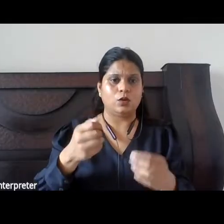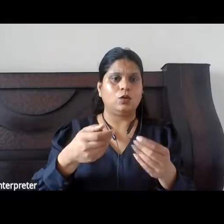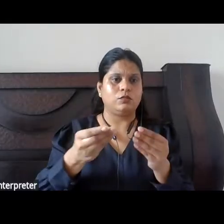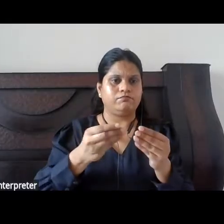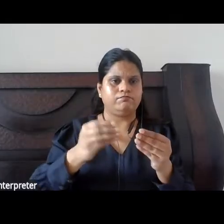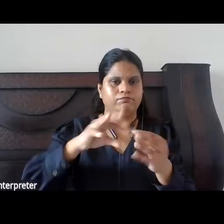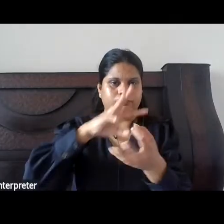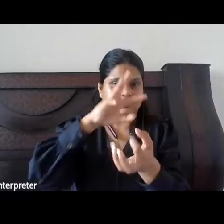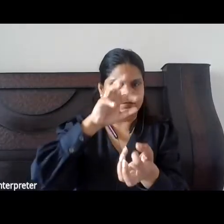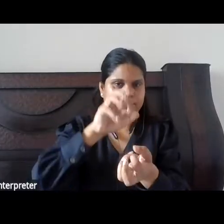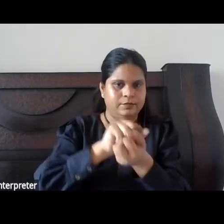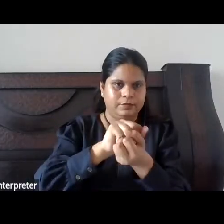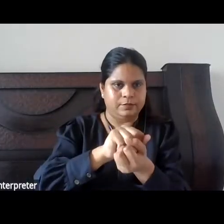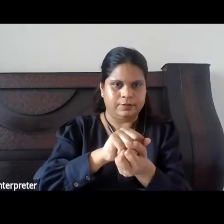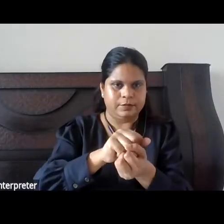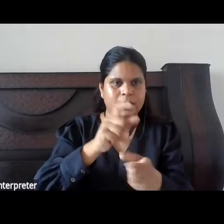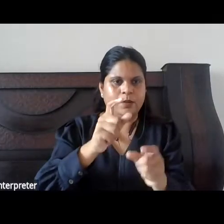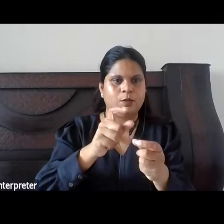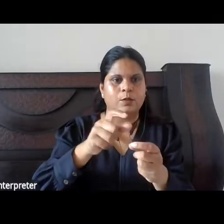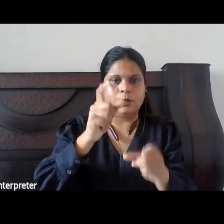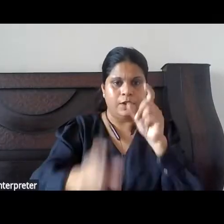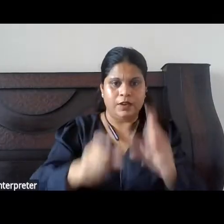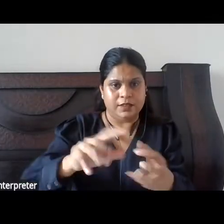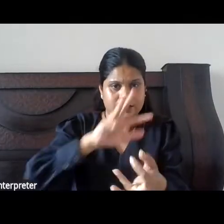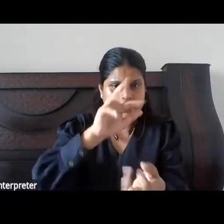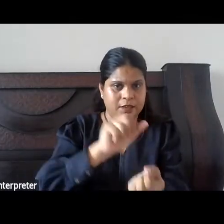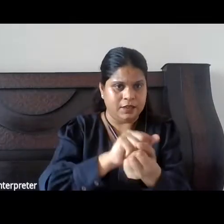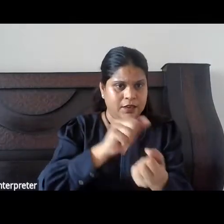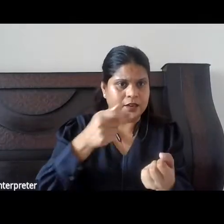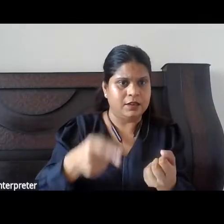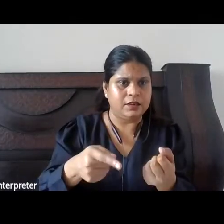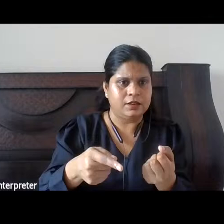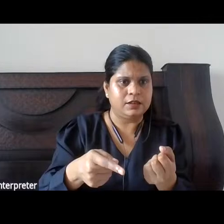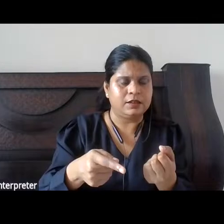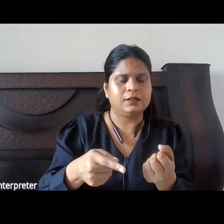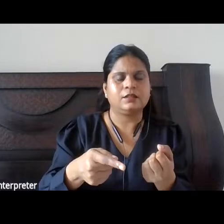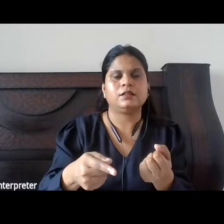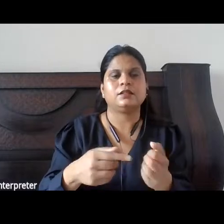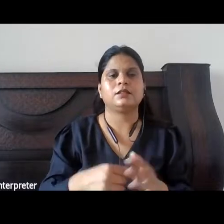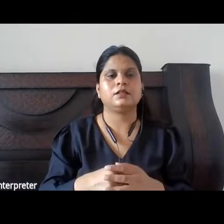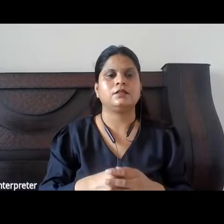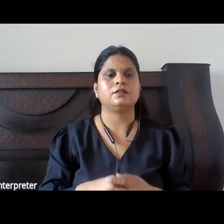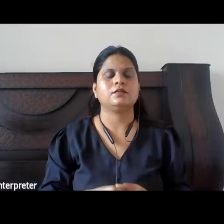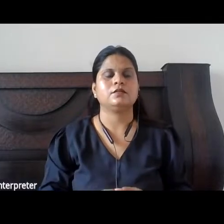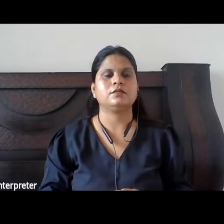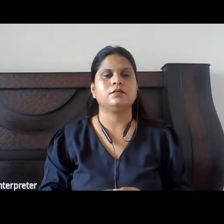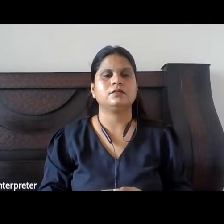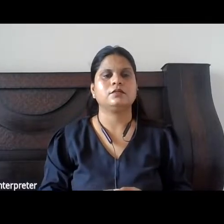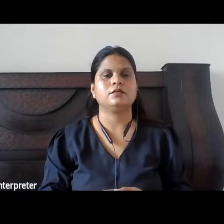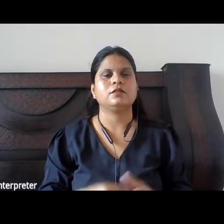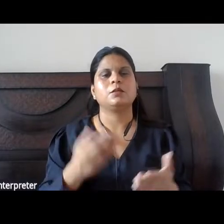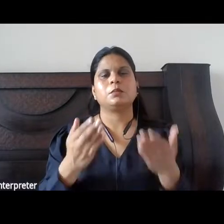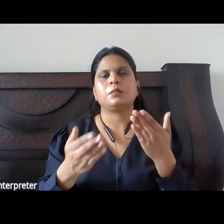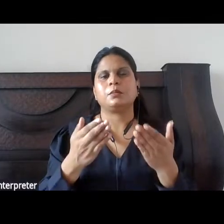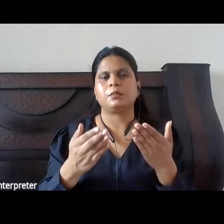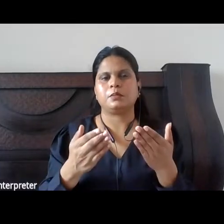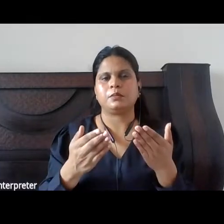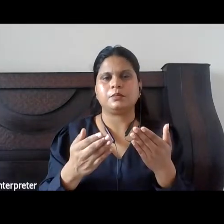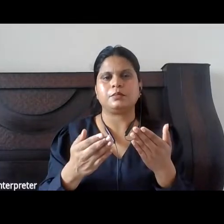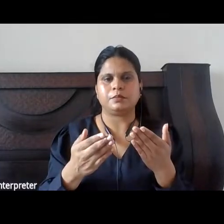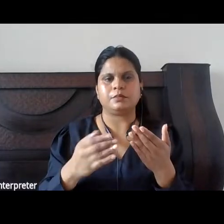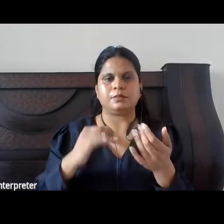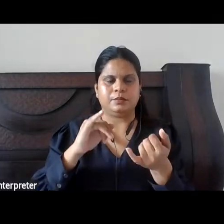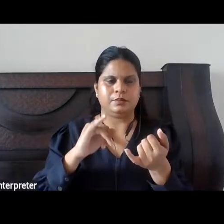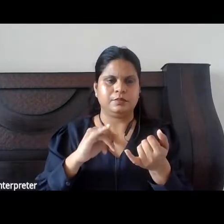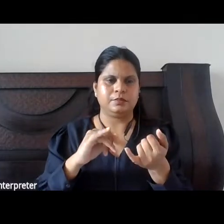though leprosy has been there, but a lot of people affected by leprosy have been completely left out, majorly because of stigma and discrimination